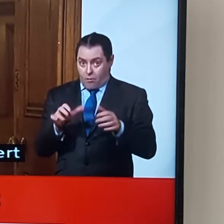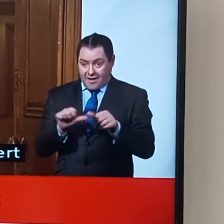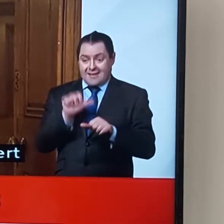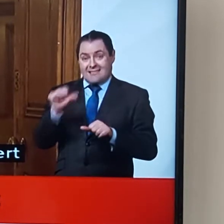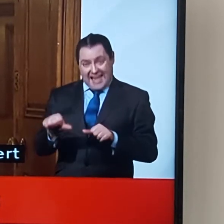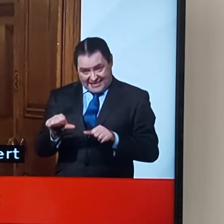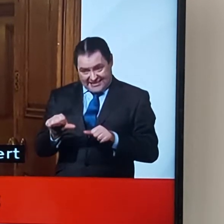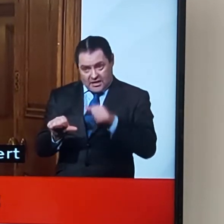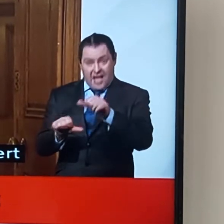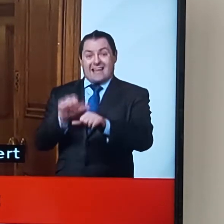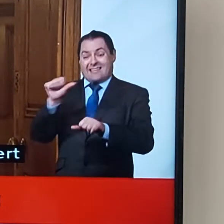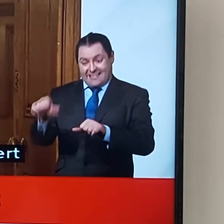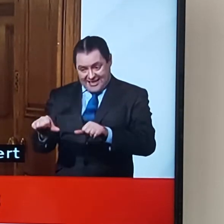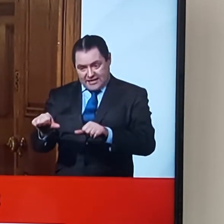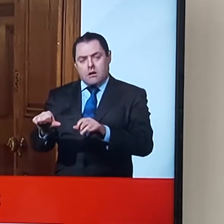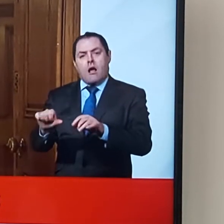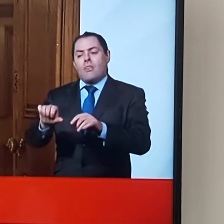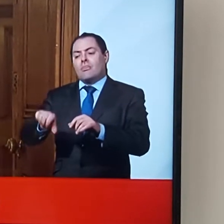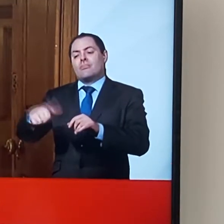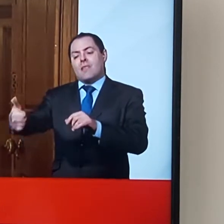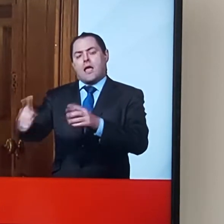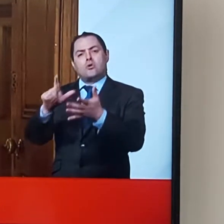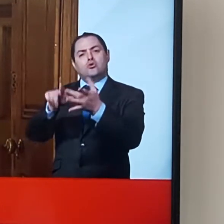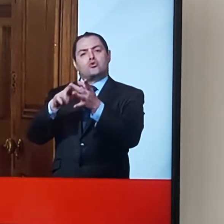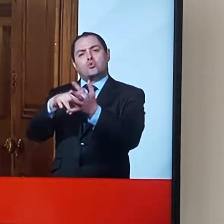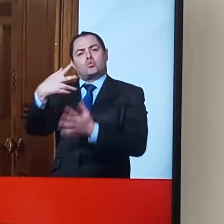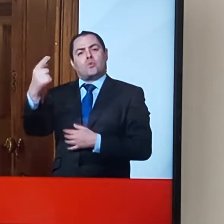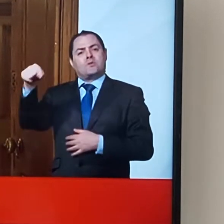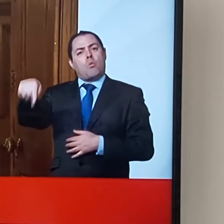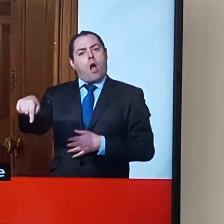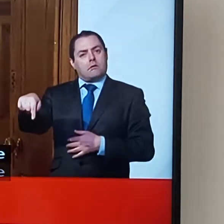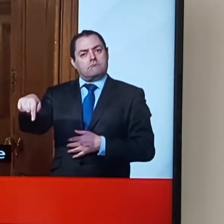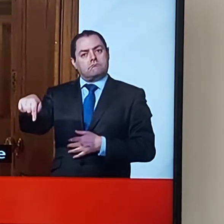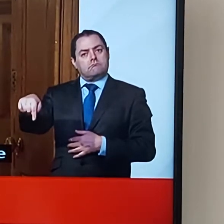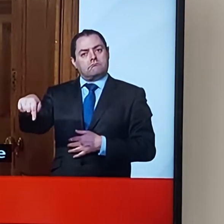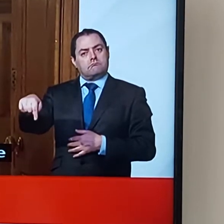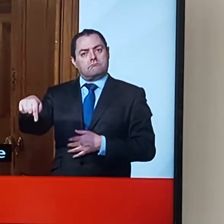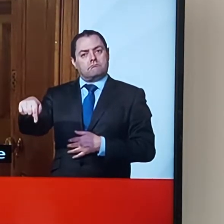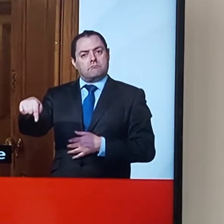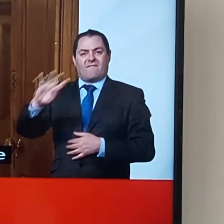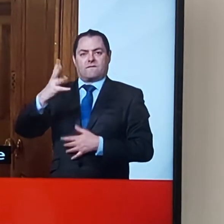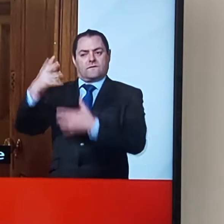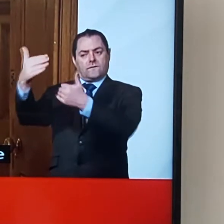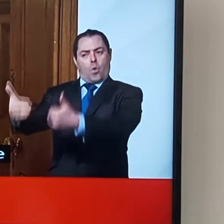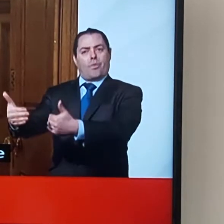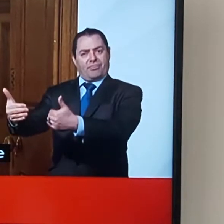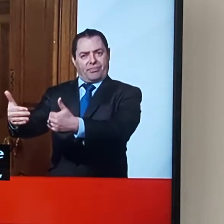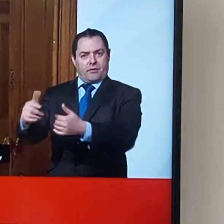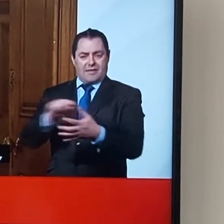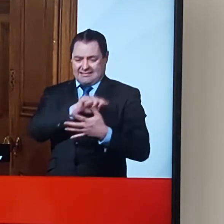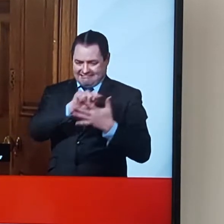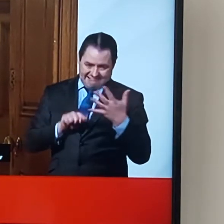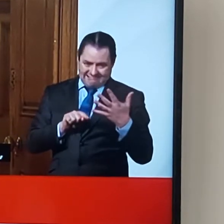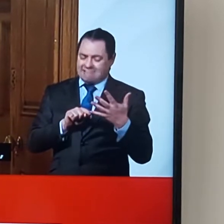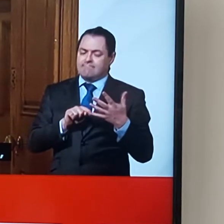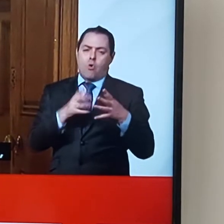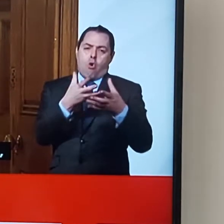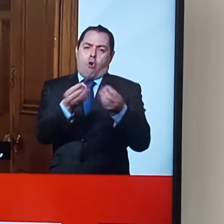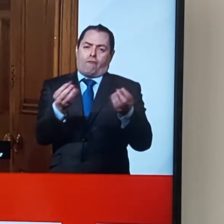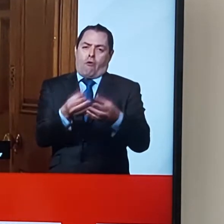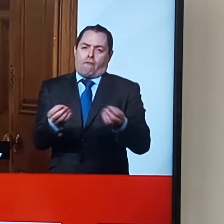from the 21st of June we will go to step 4 and say goodbye to most remaining restrictions,